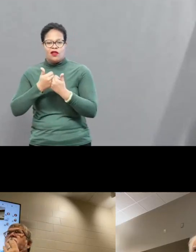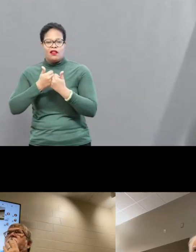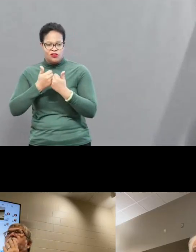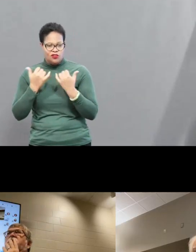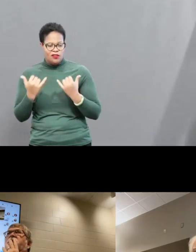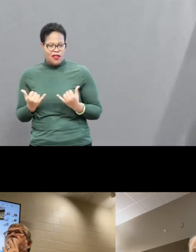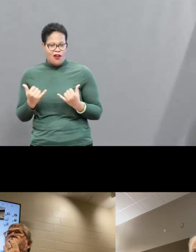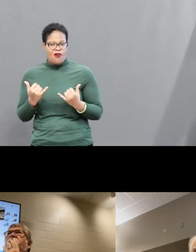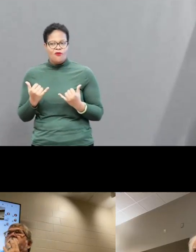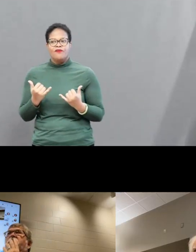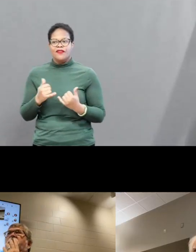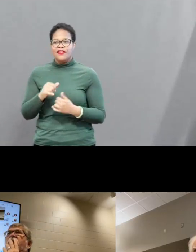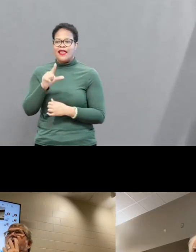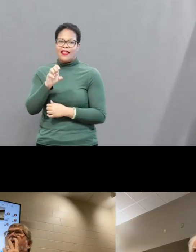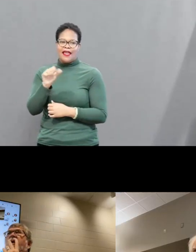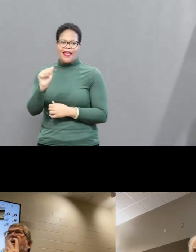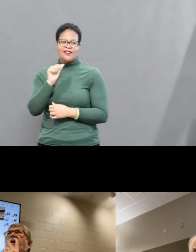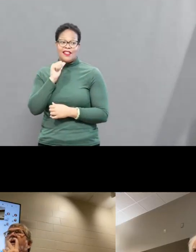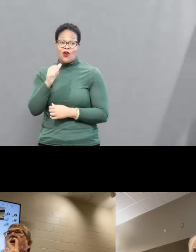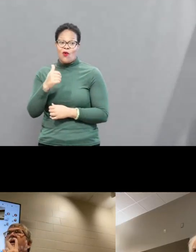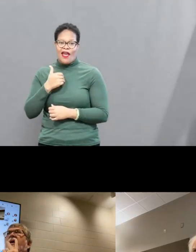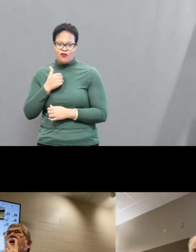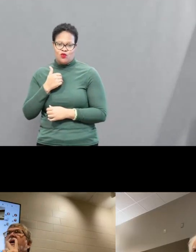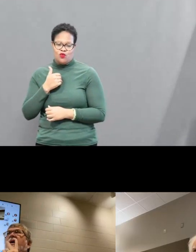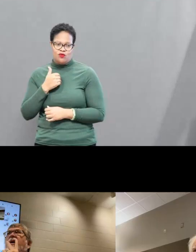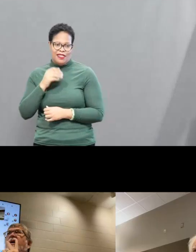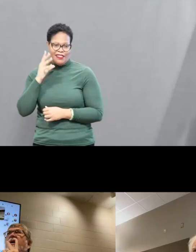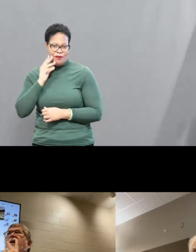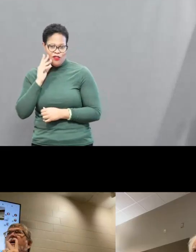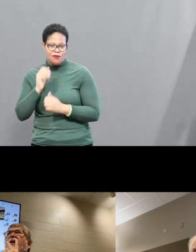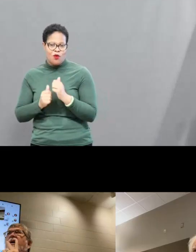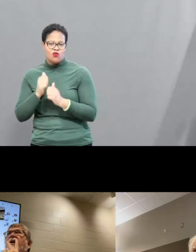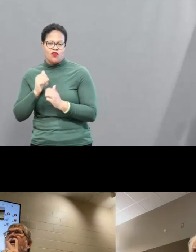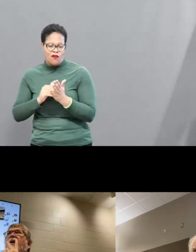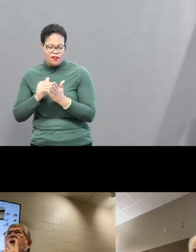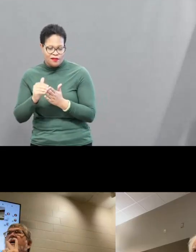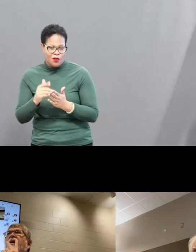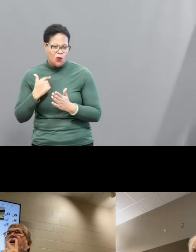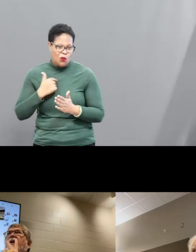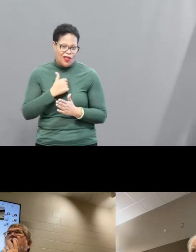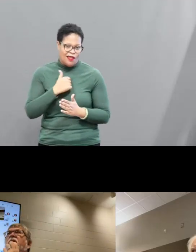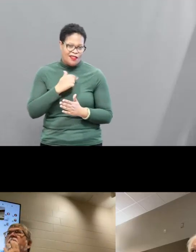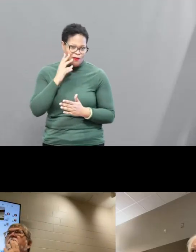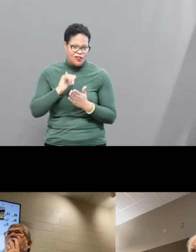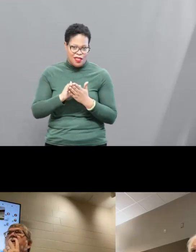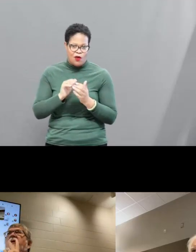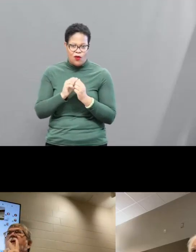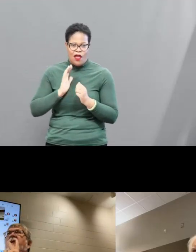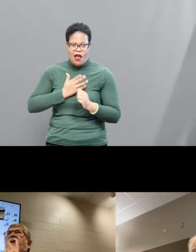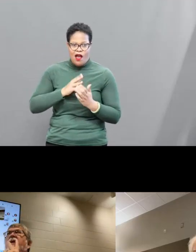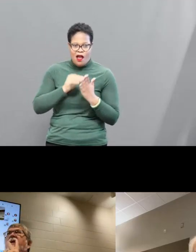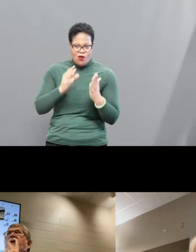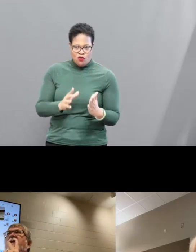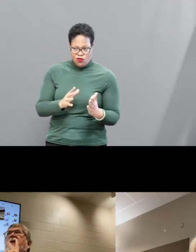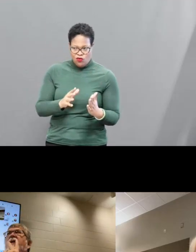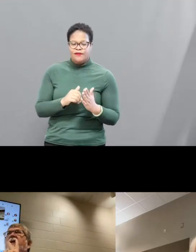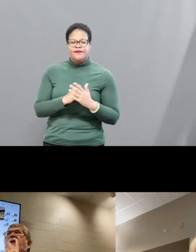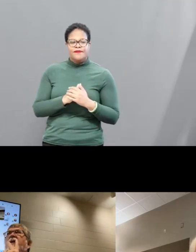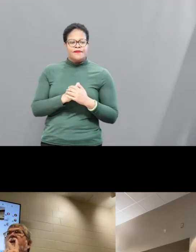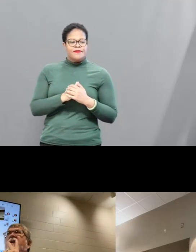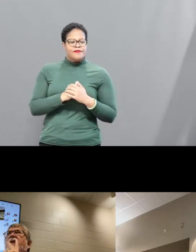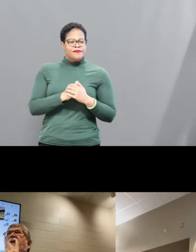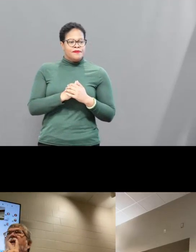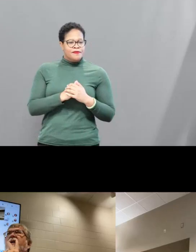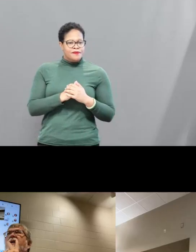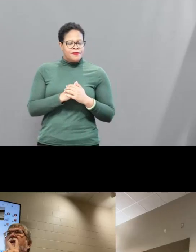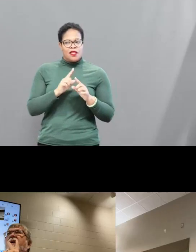that your LEAs do not have to deal with for the most part with their students. So,